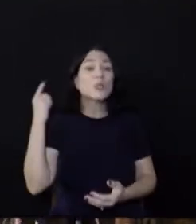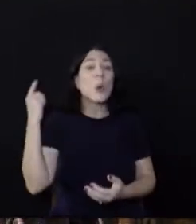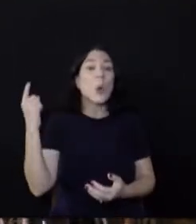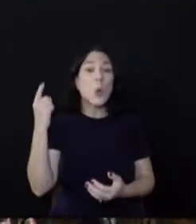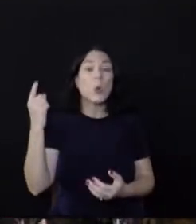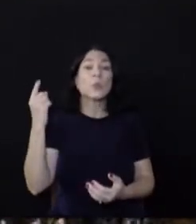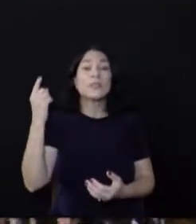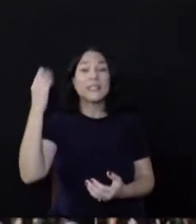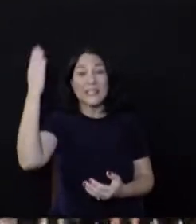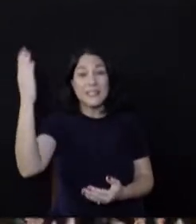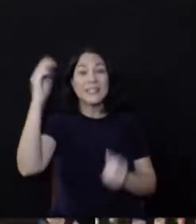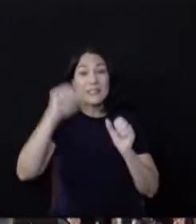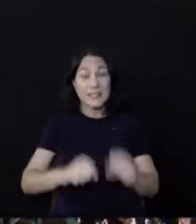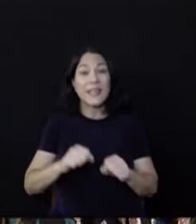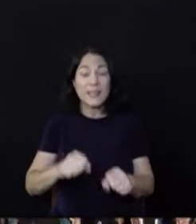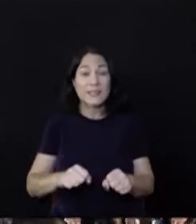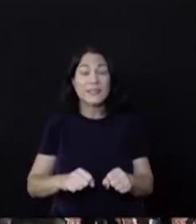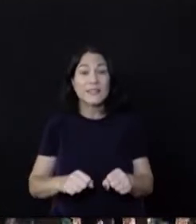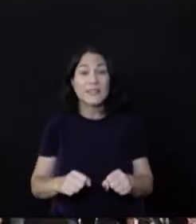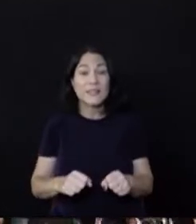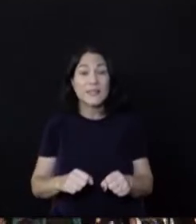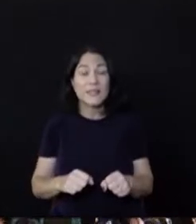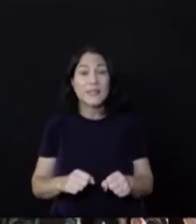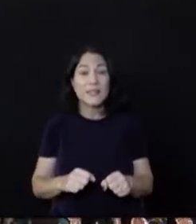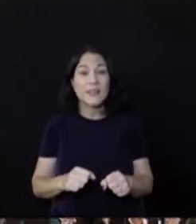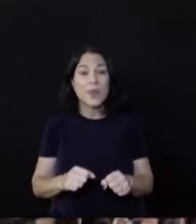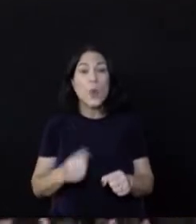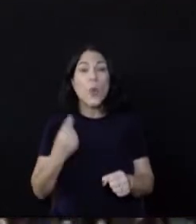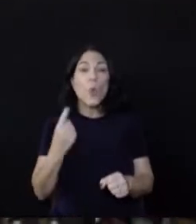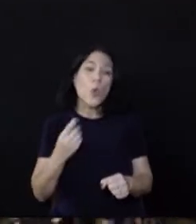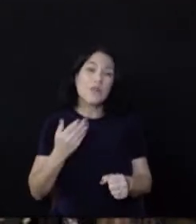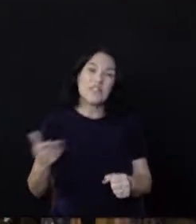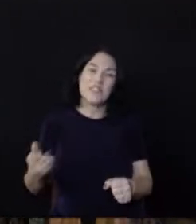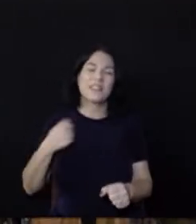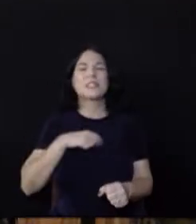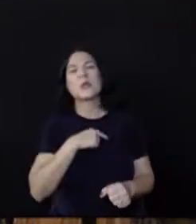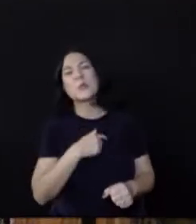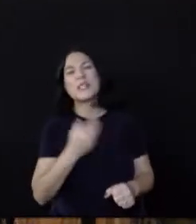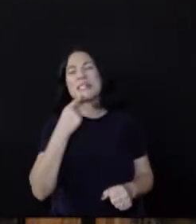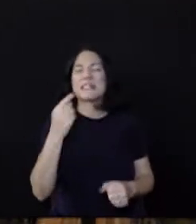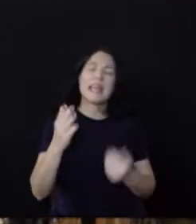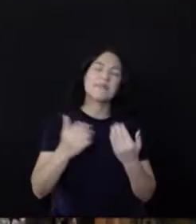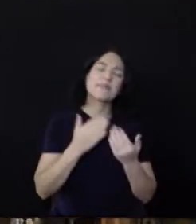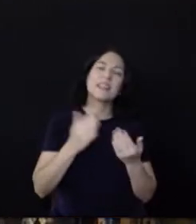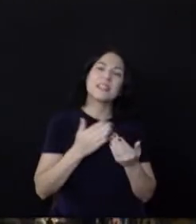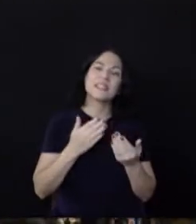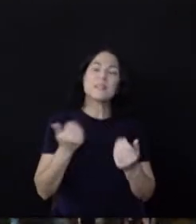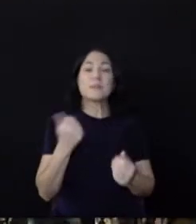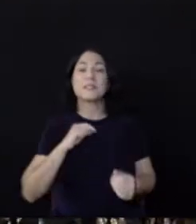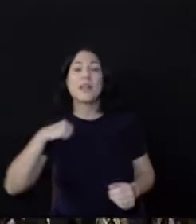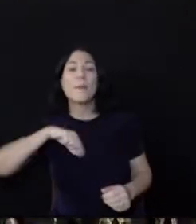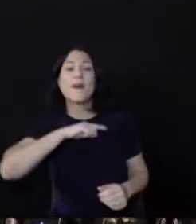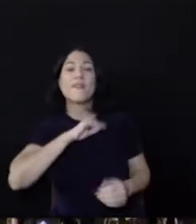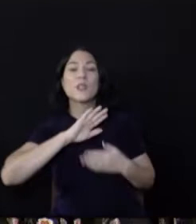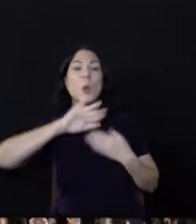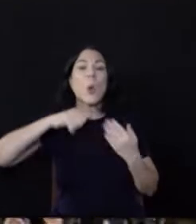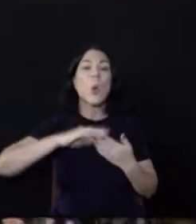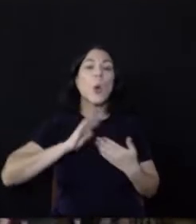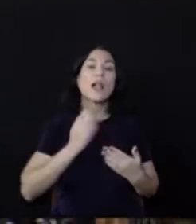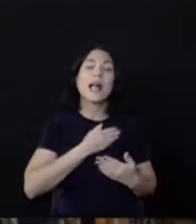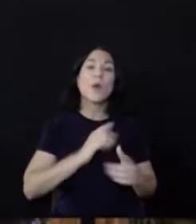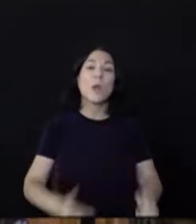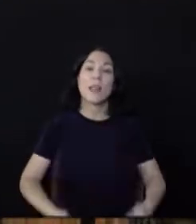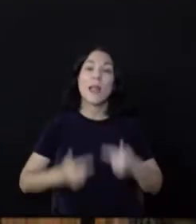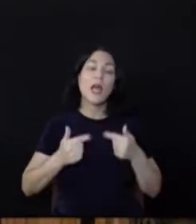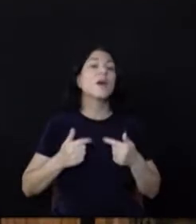can. That's one of those things that we say so easily, and some of us, our whole lives, we have been taught to think that way